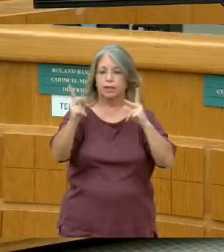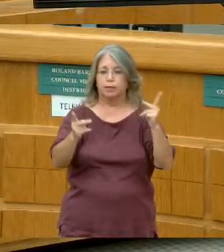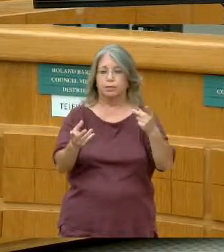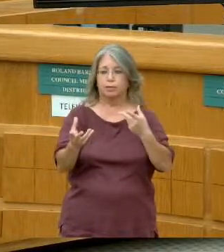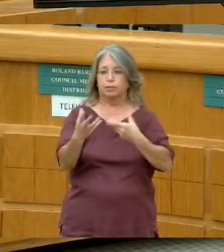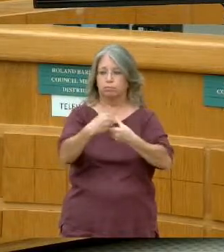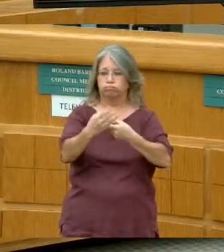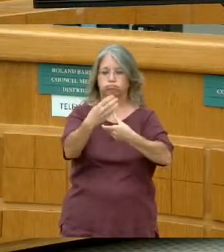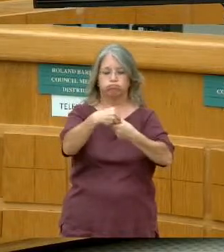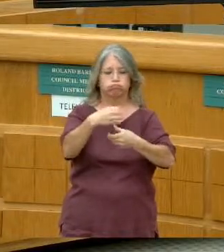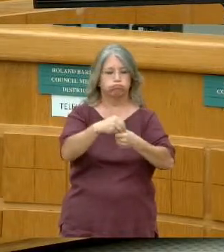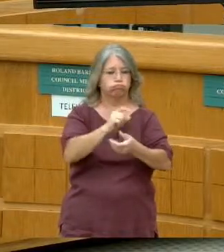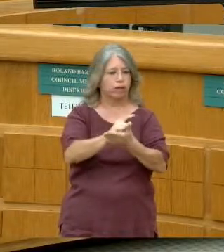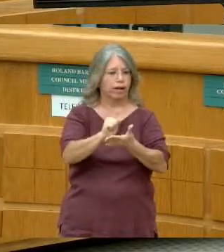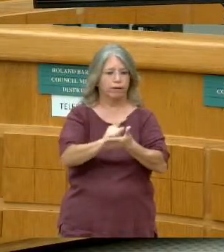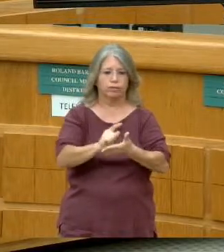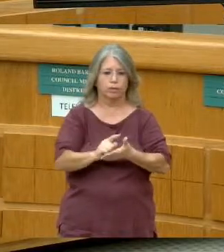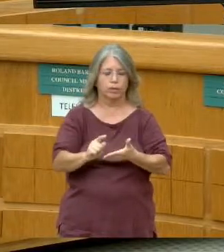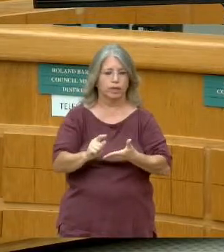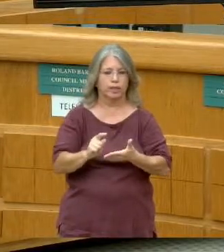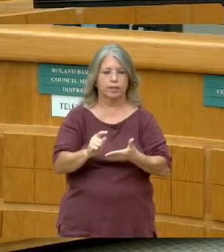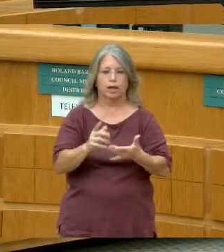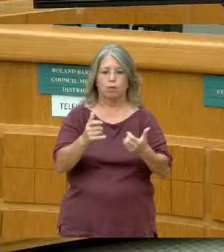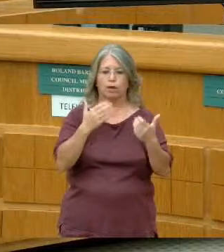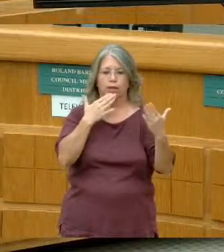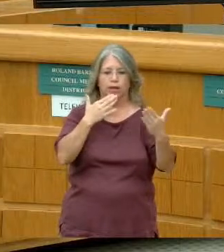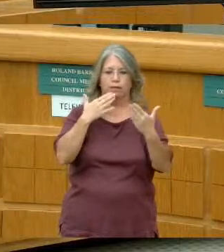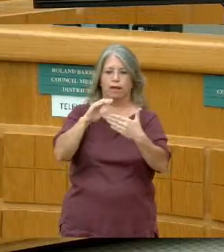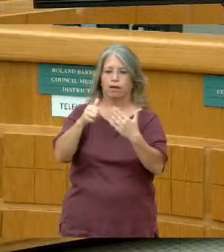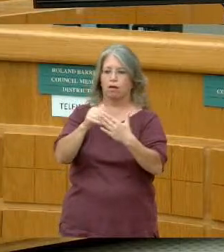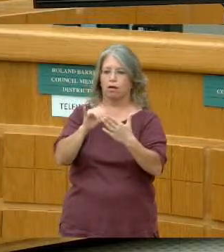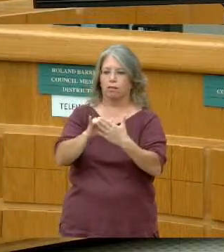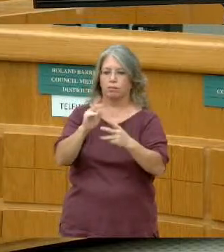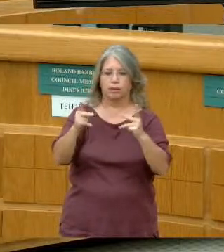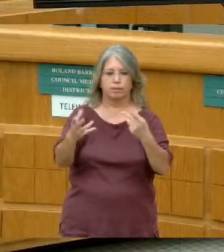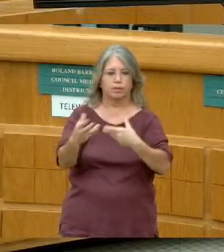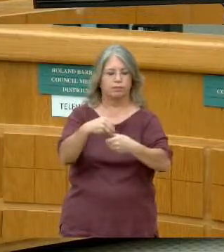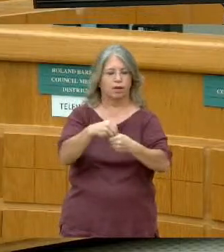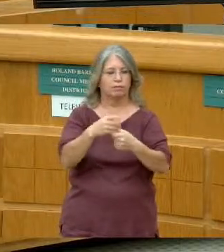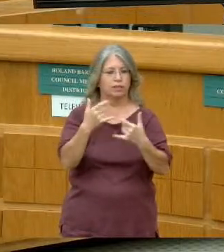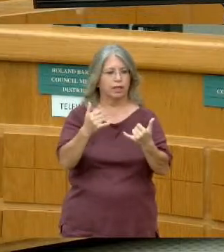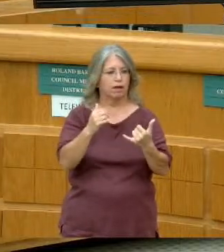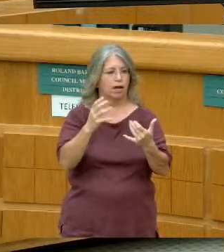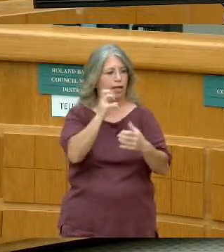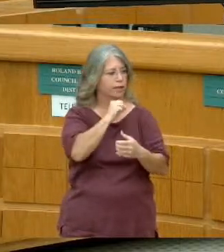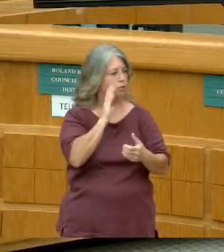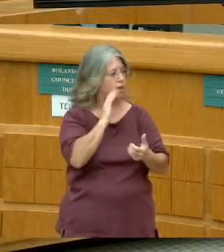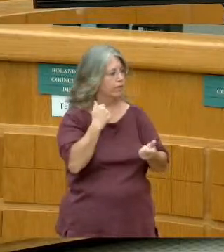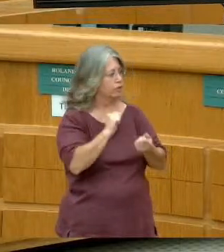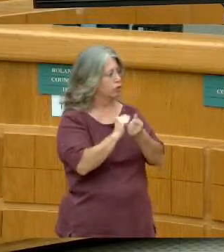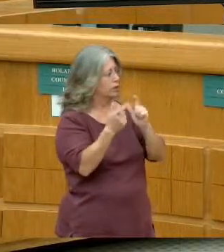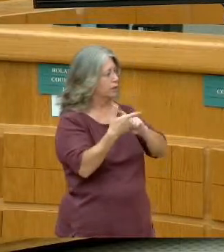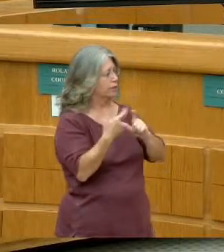and this week's no different. I want to thank all those people, and we'll go to a translation.